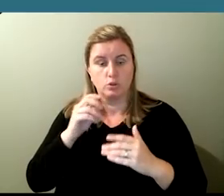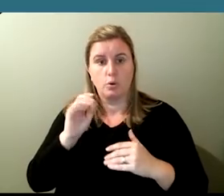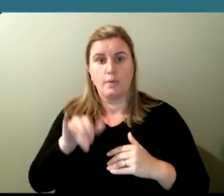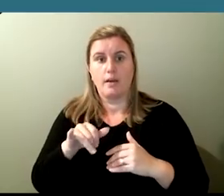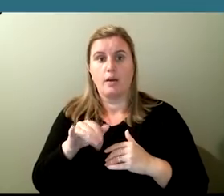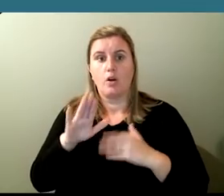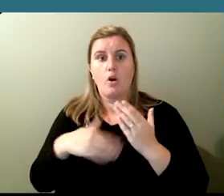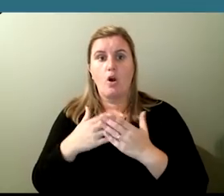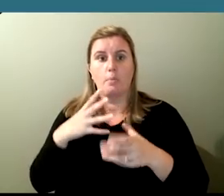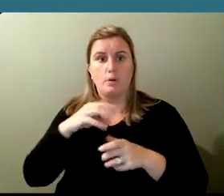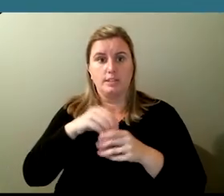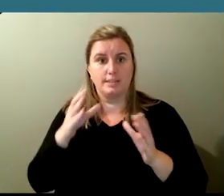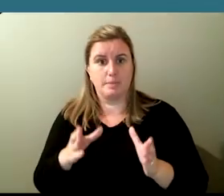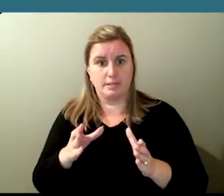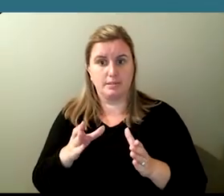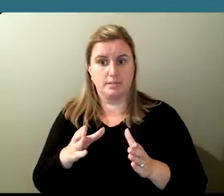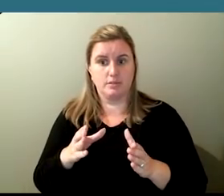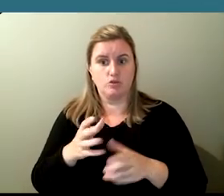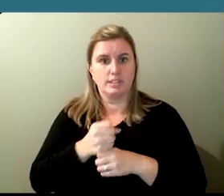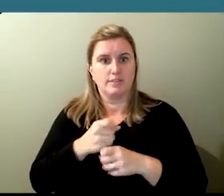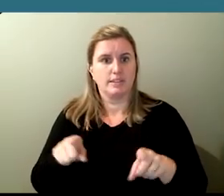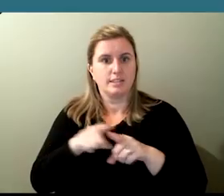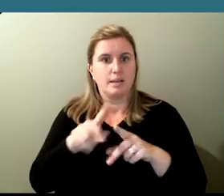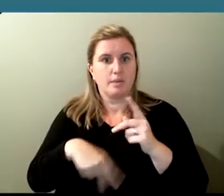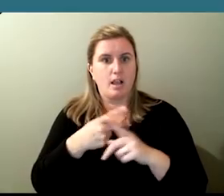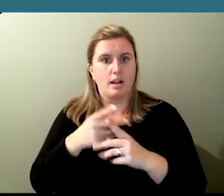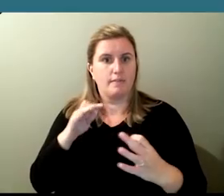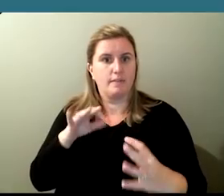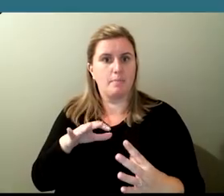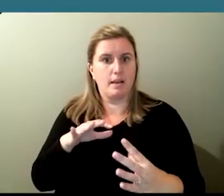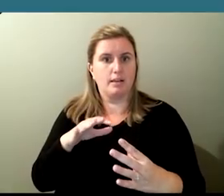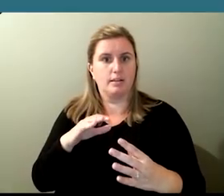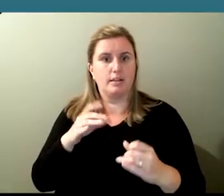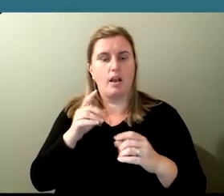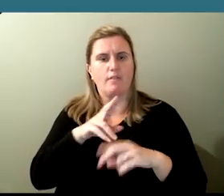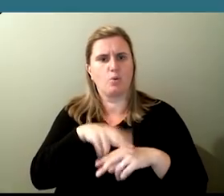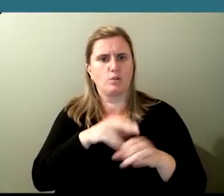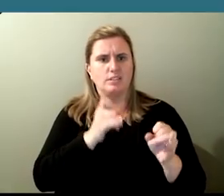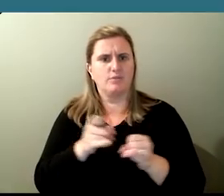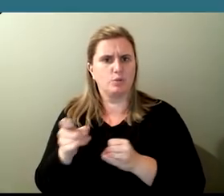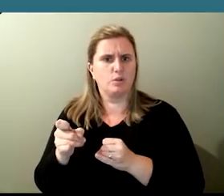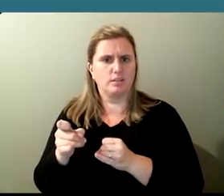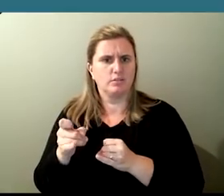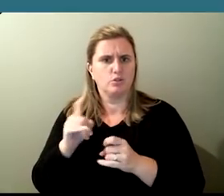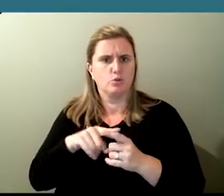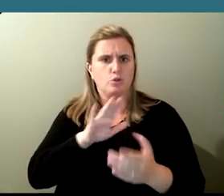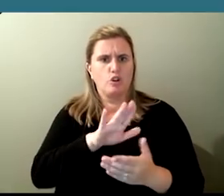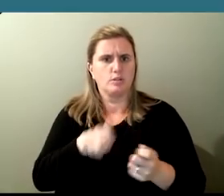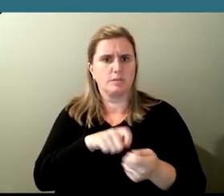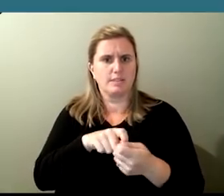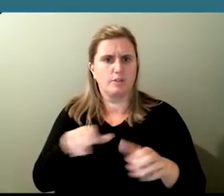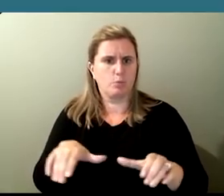all participants received the same kind of feedback, of course, independent or individualized to their specific